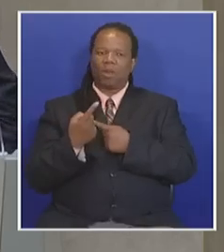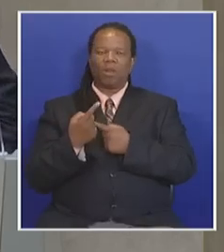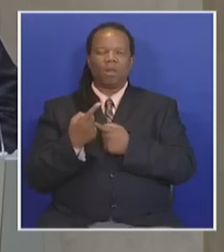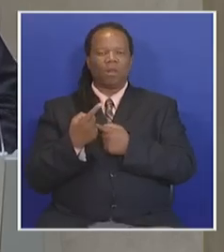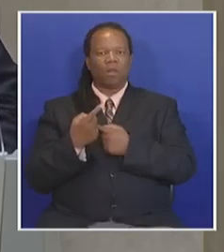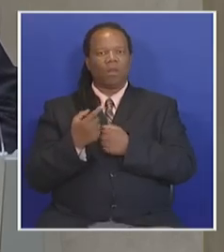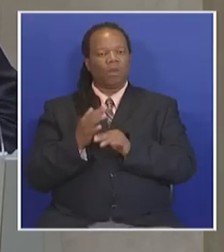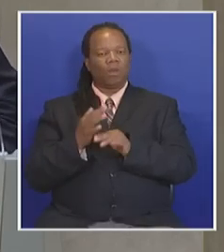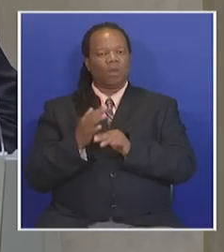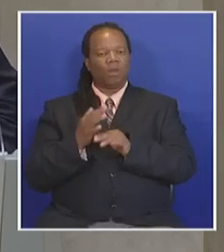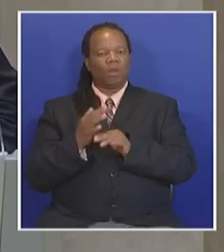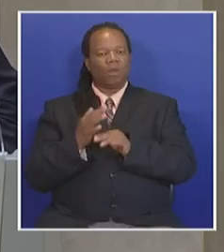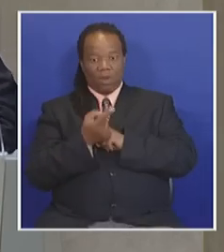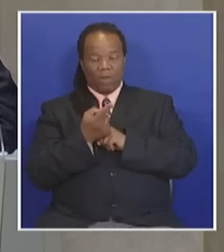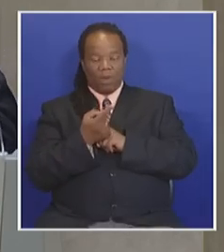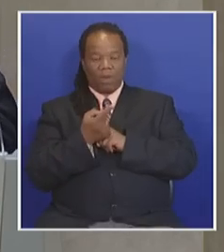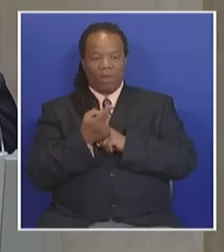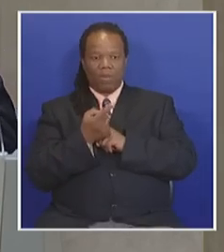condemn